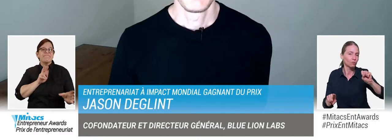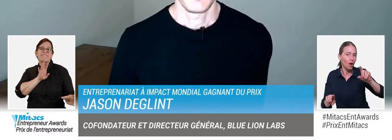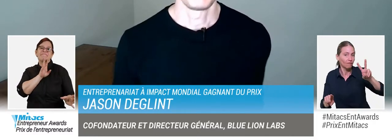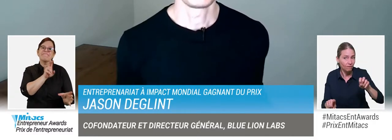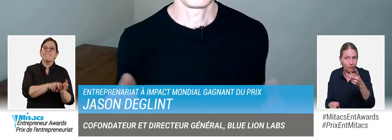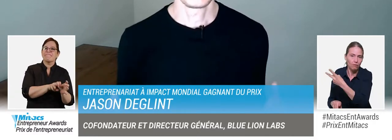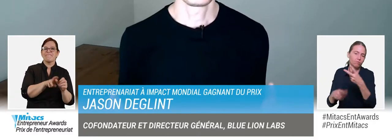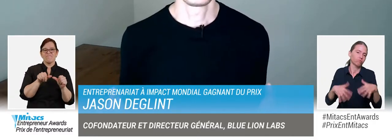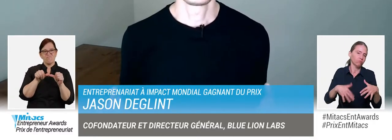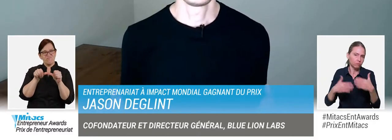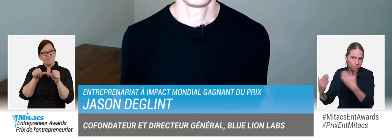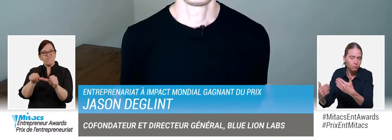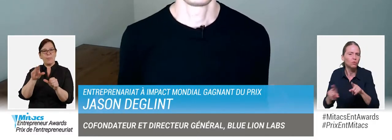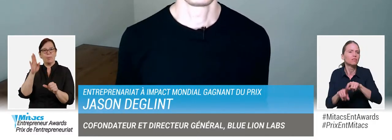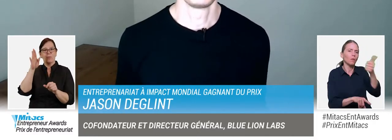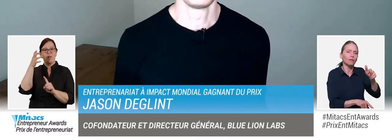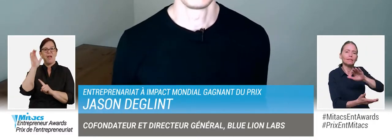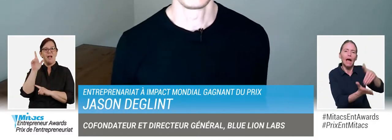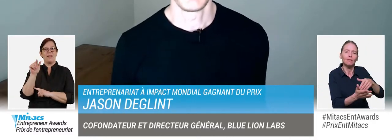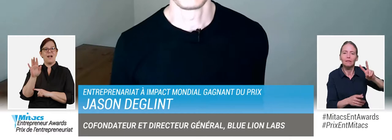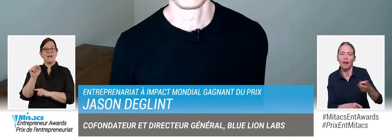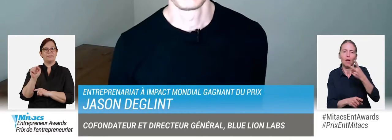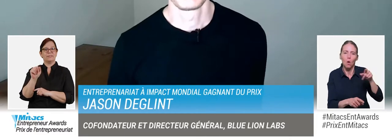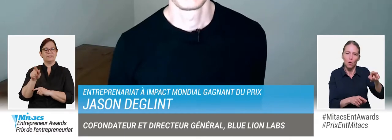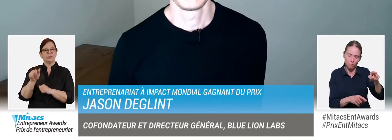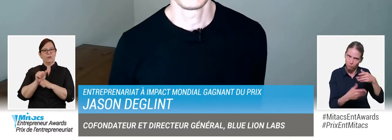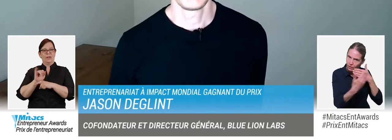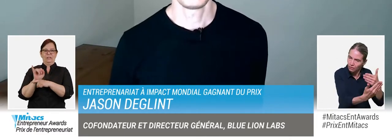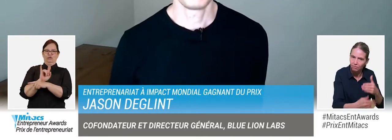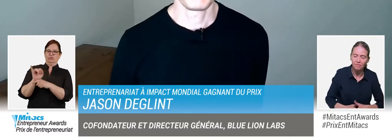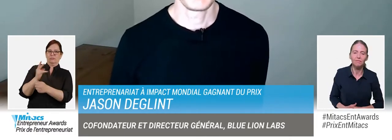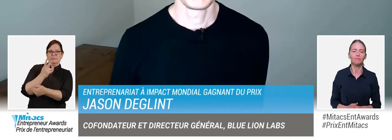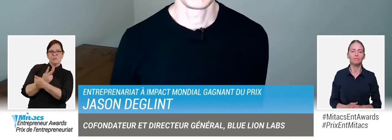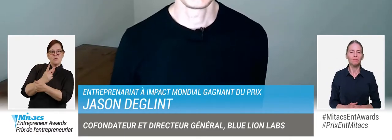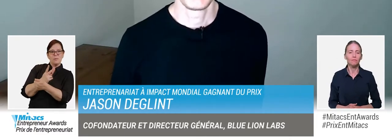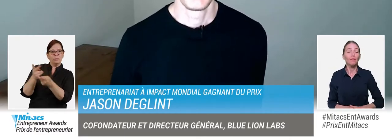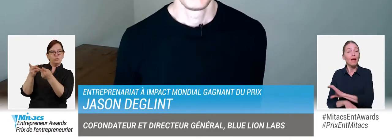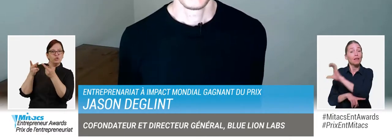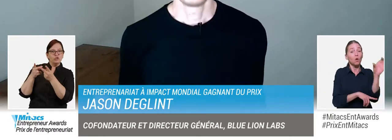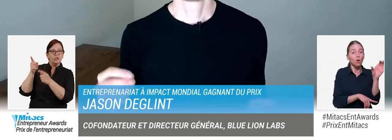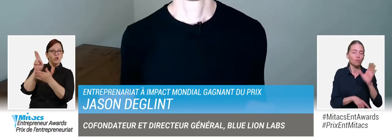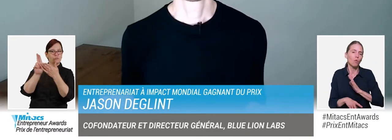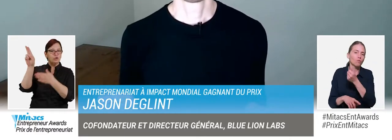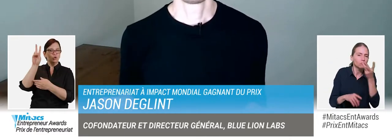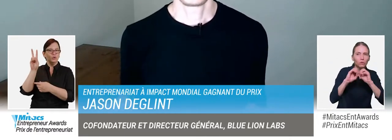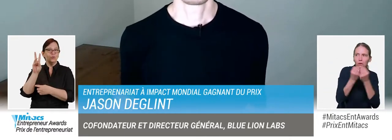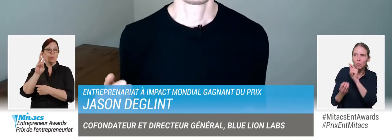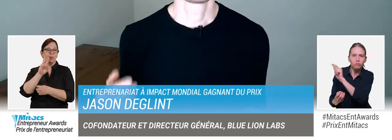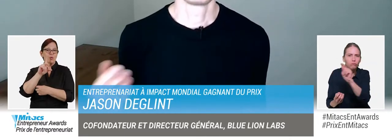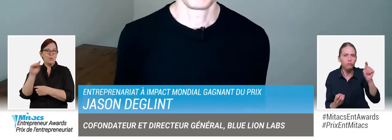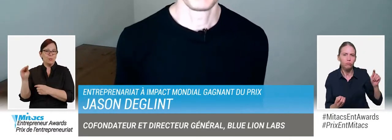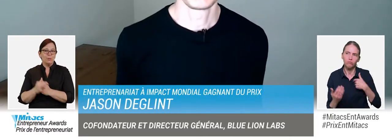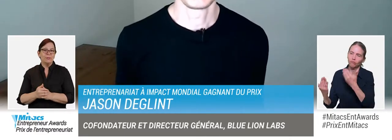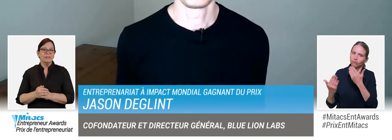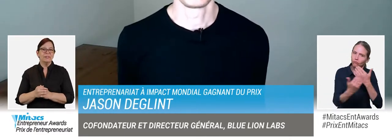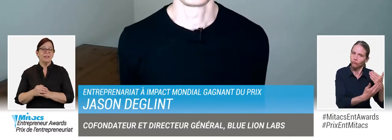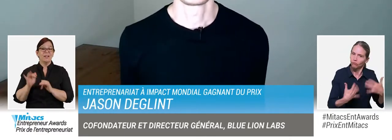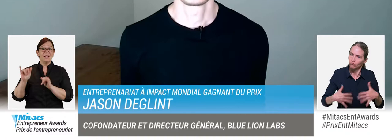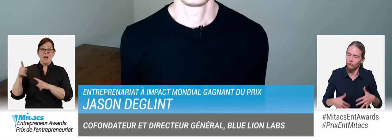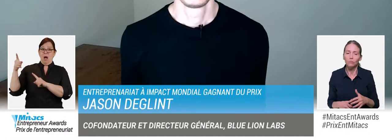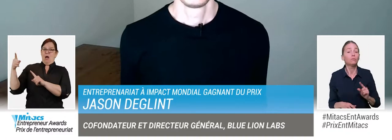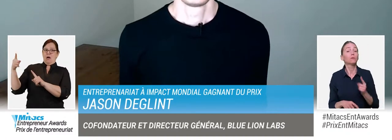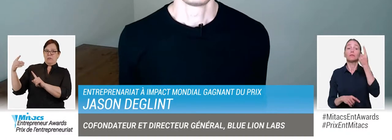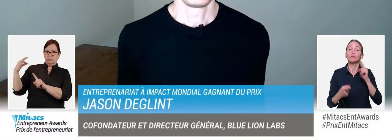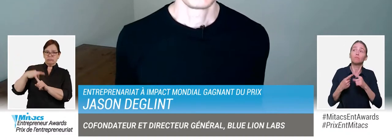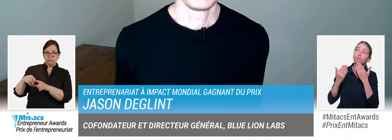AI. And with this technology, I founded Blue Lion Labs. Near the end of my PhD, I was concerned about how I would support myself